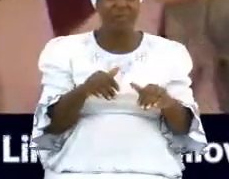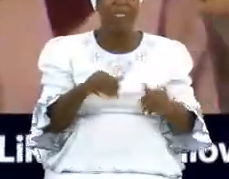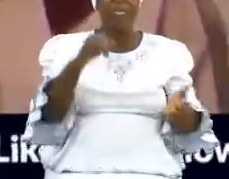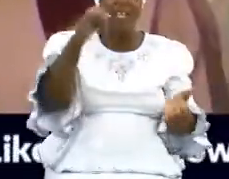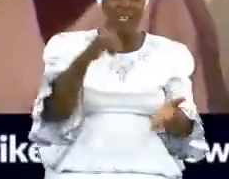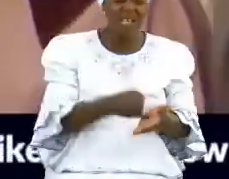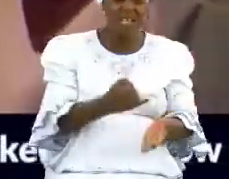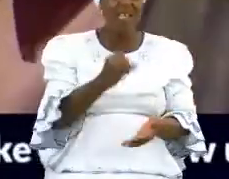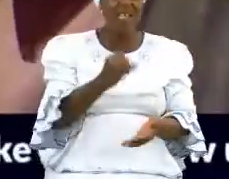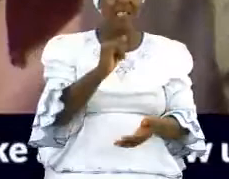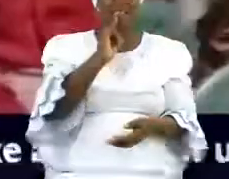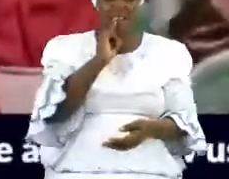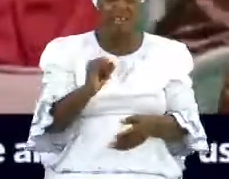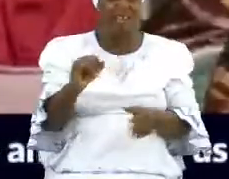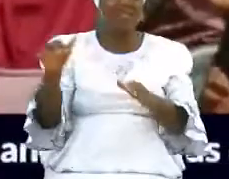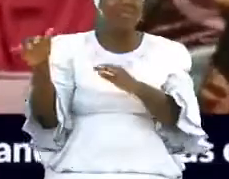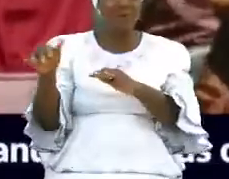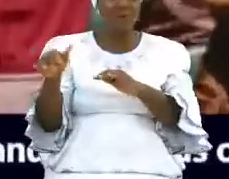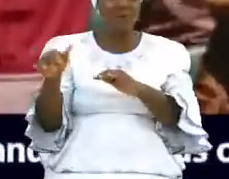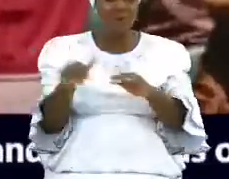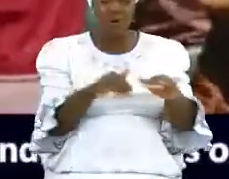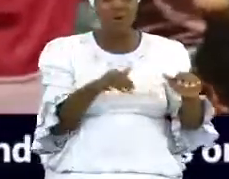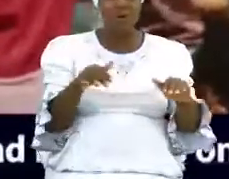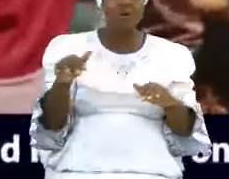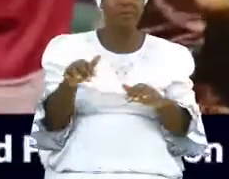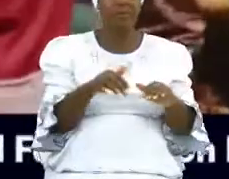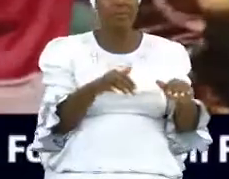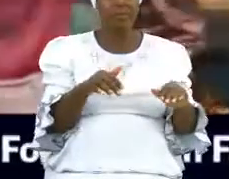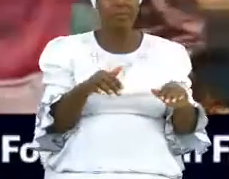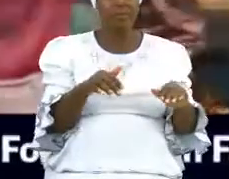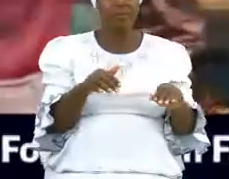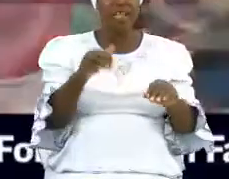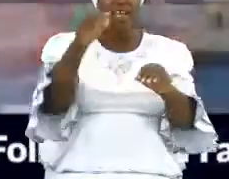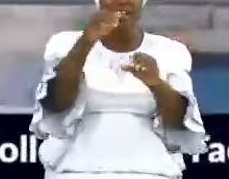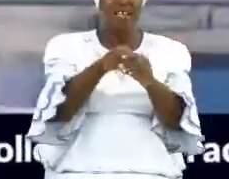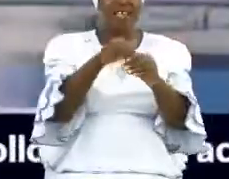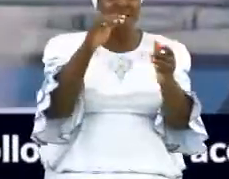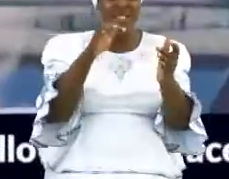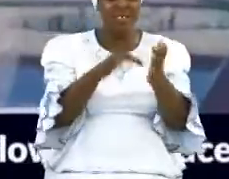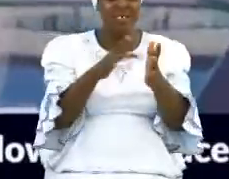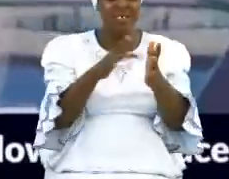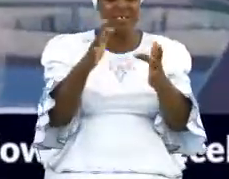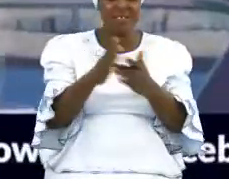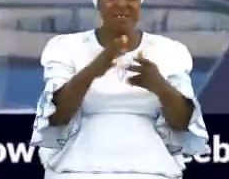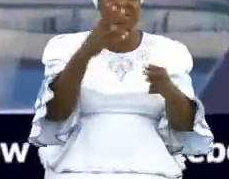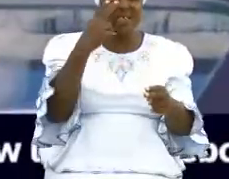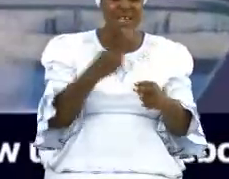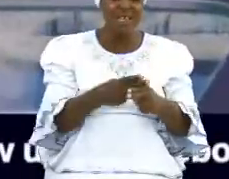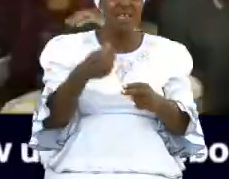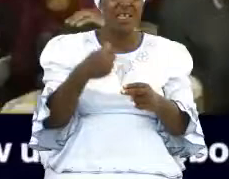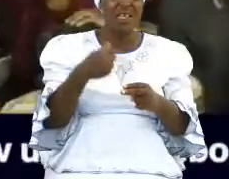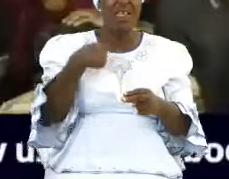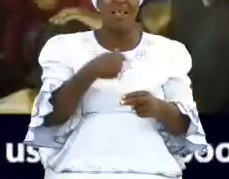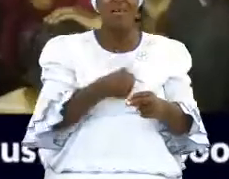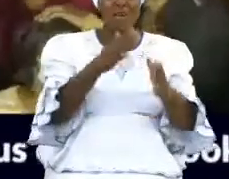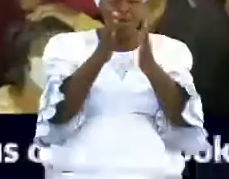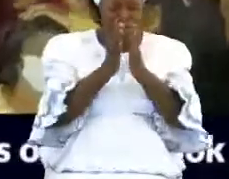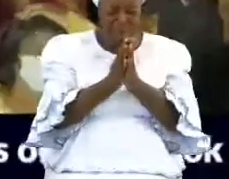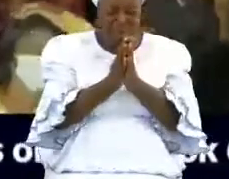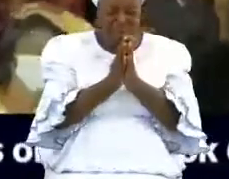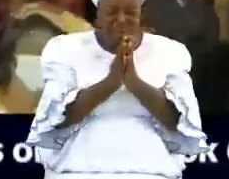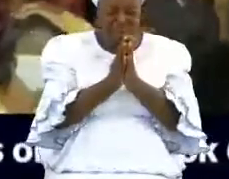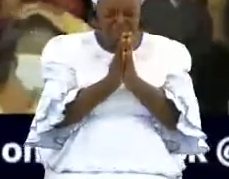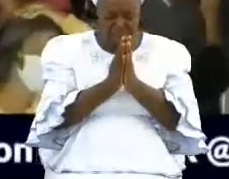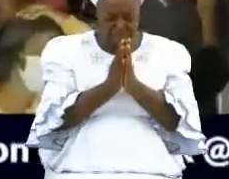It is done. In Jesus' name we pray.